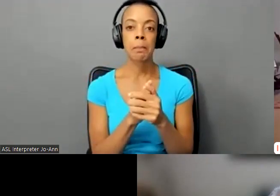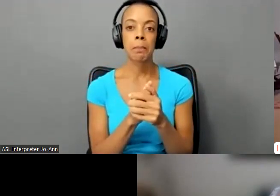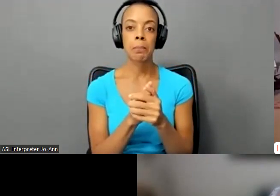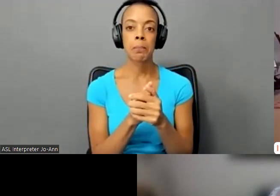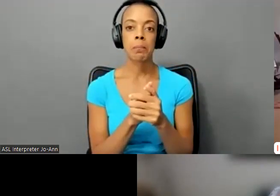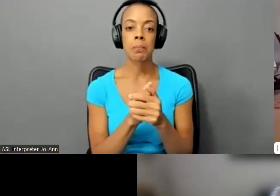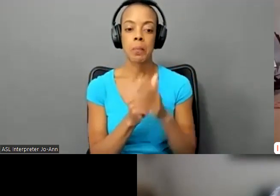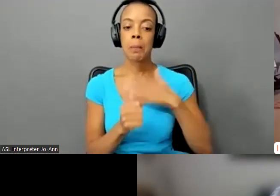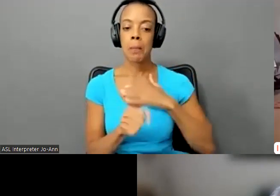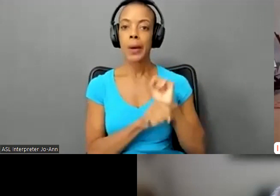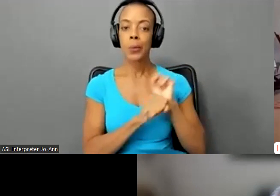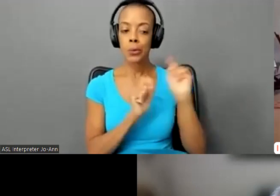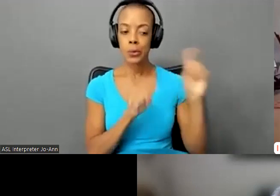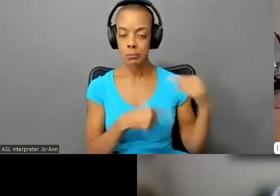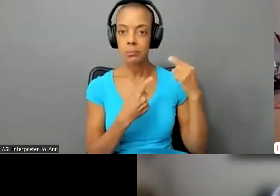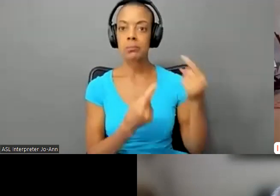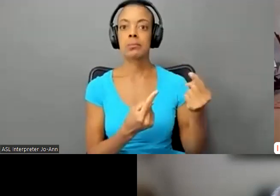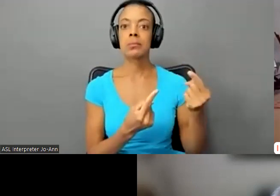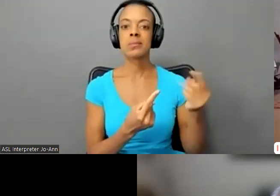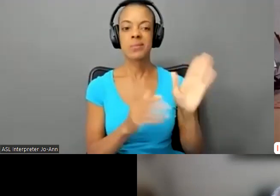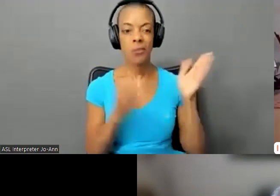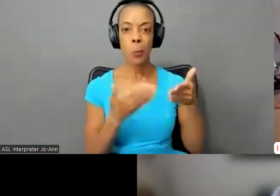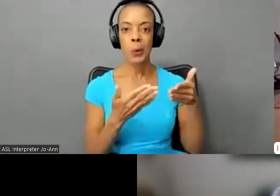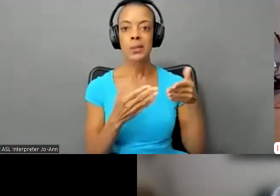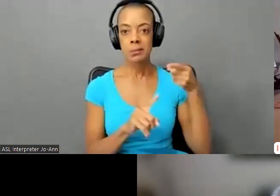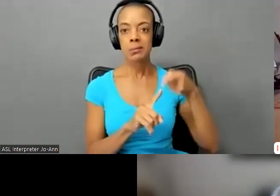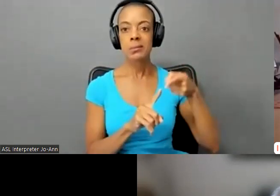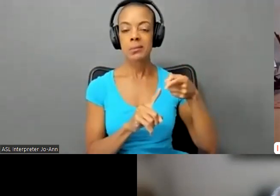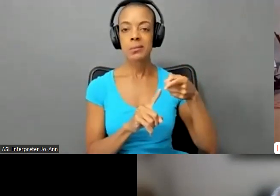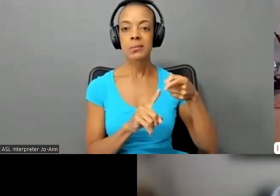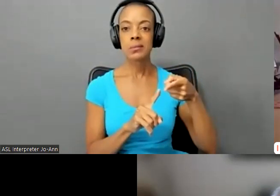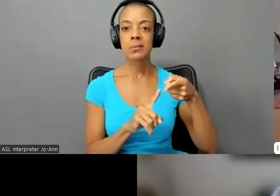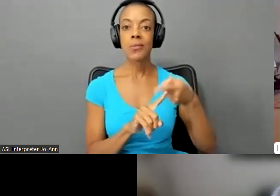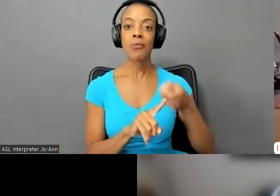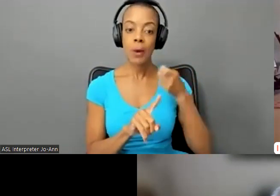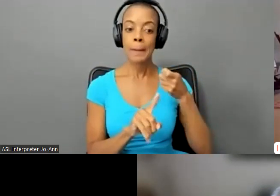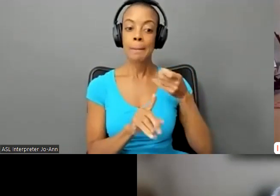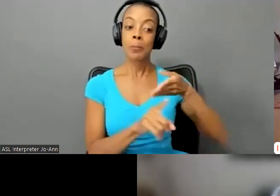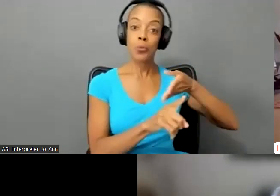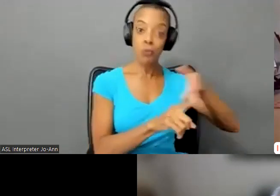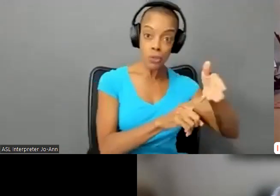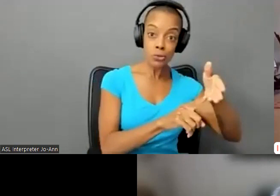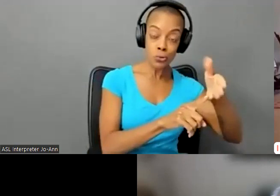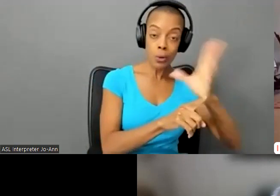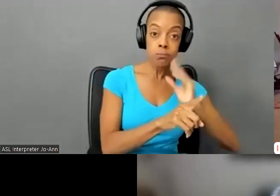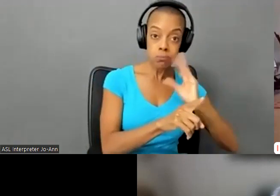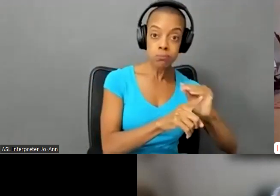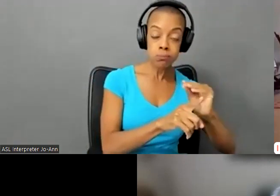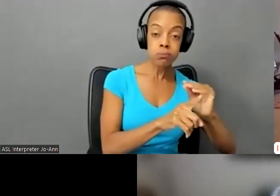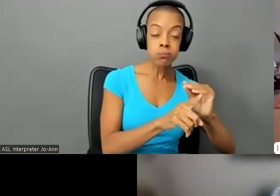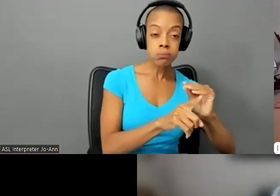work that I've done has really centered around that and come from both a professional experience of